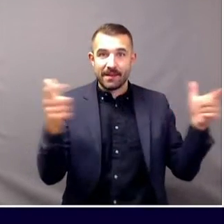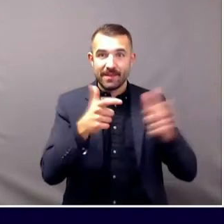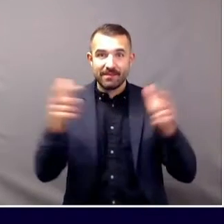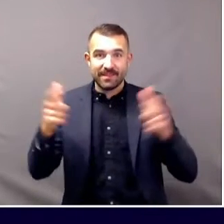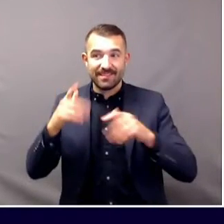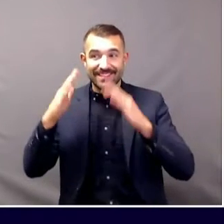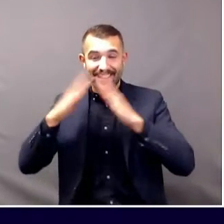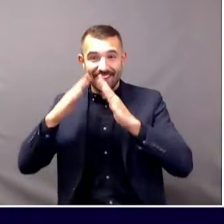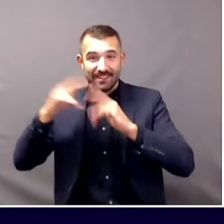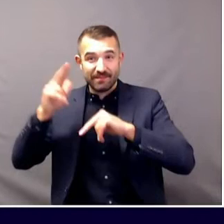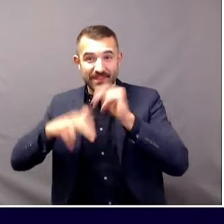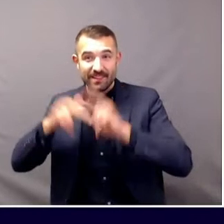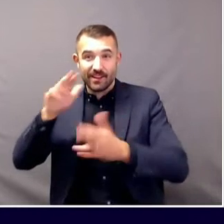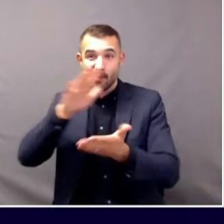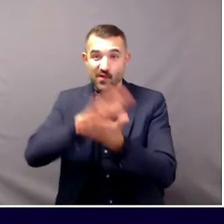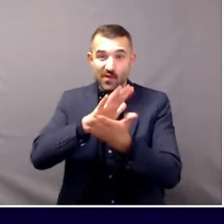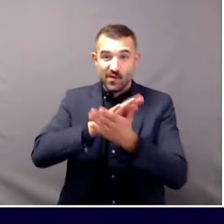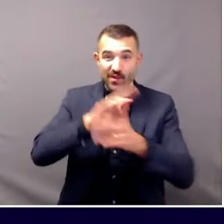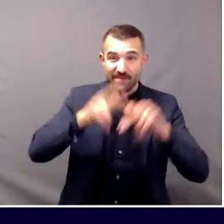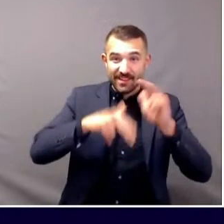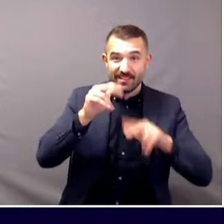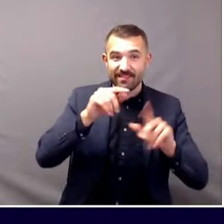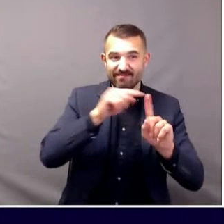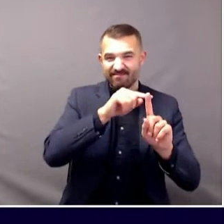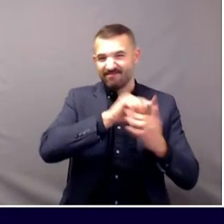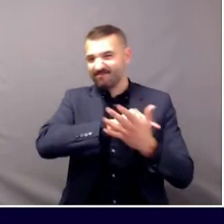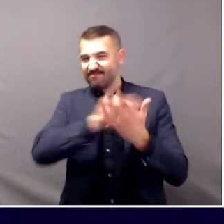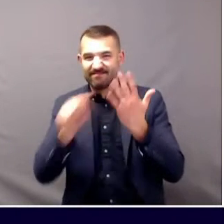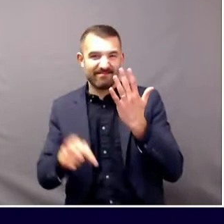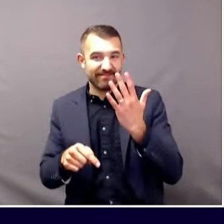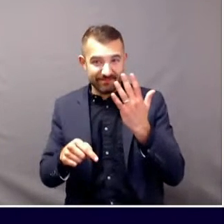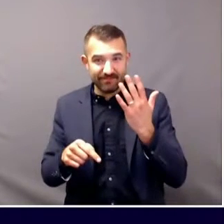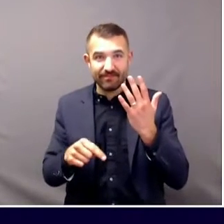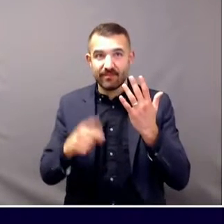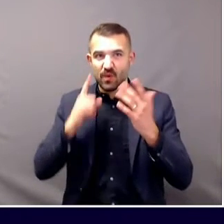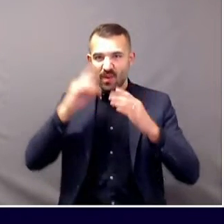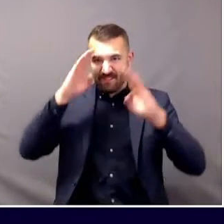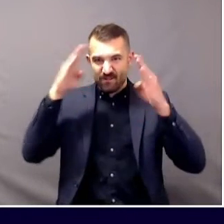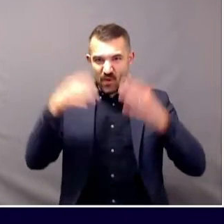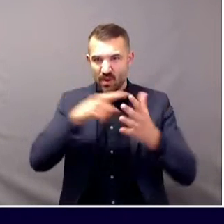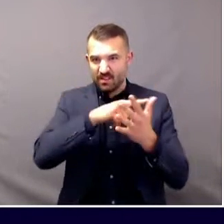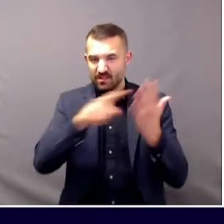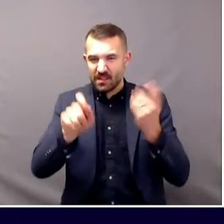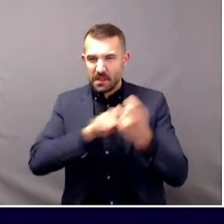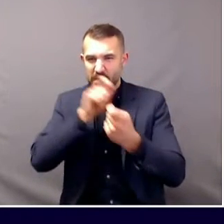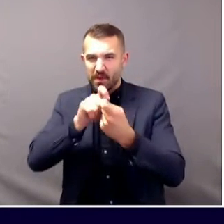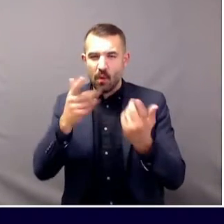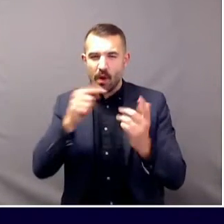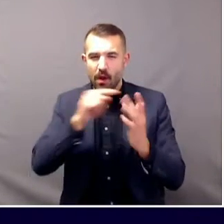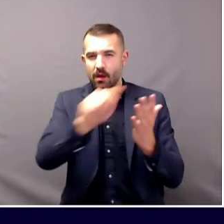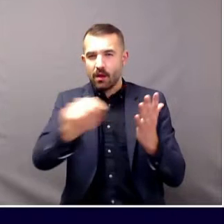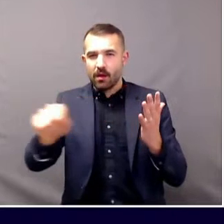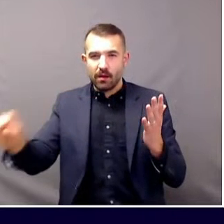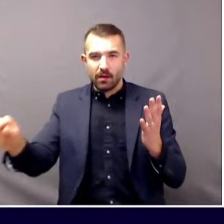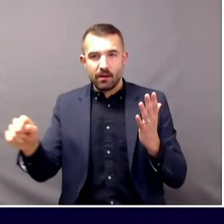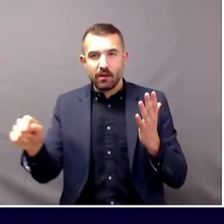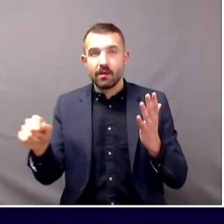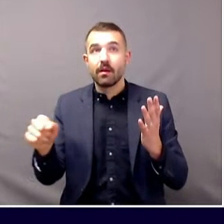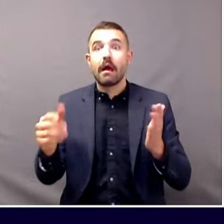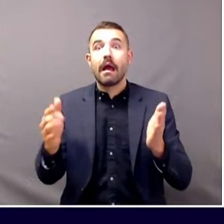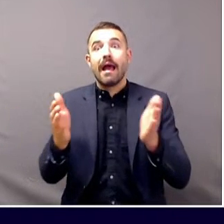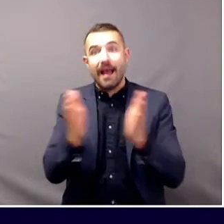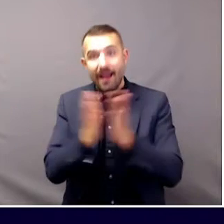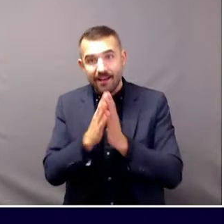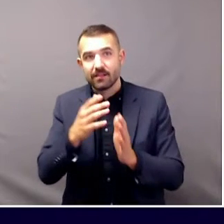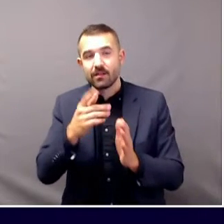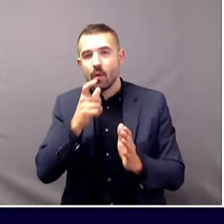in schools to have face mask wearing. So those are certain targeted areas where we ask those people running those buildings to